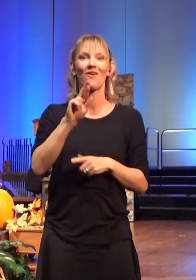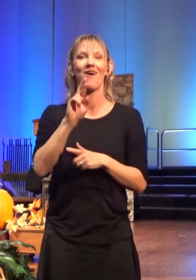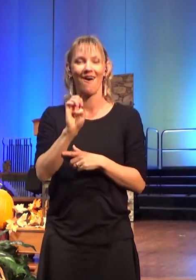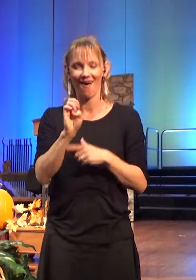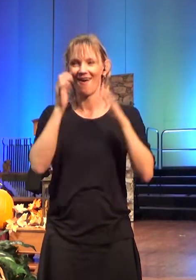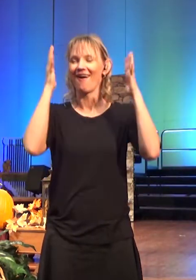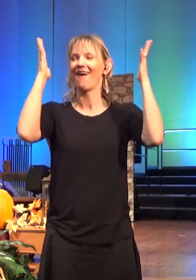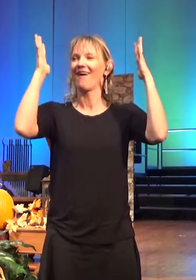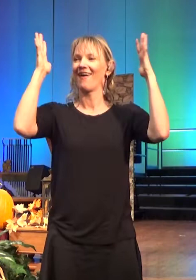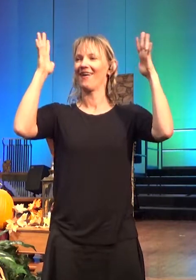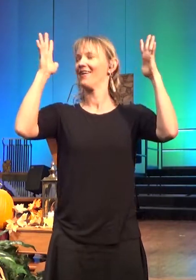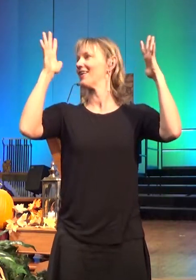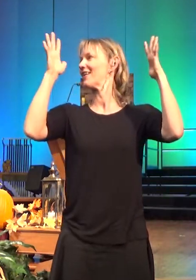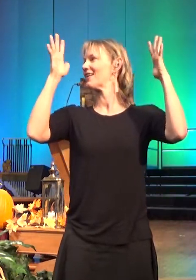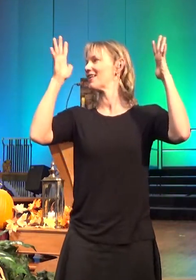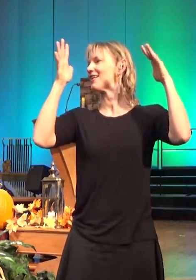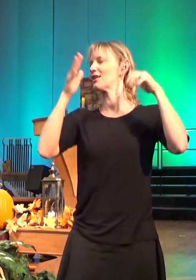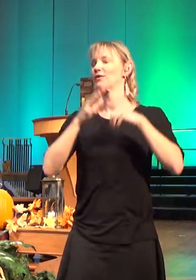Yes, you are.